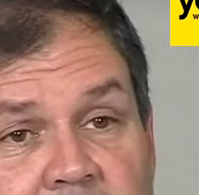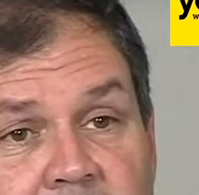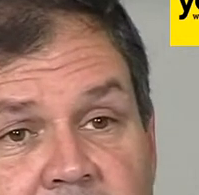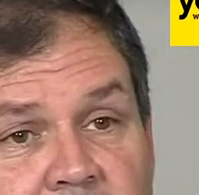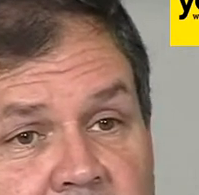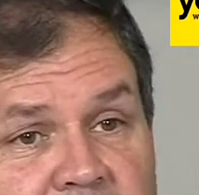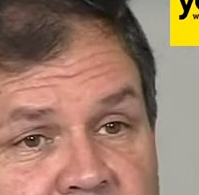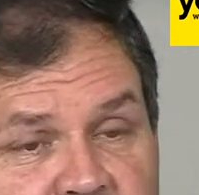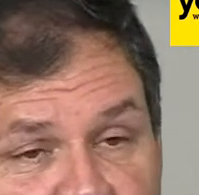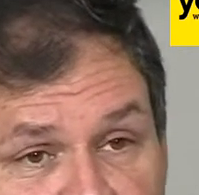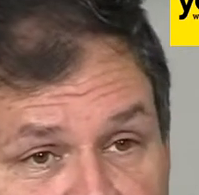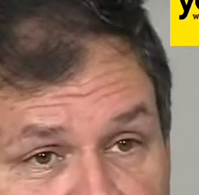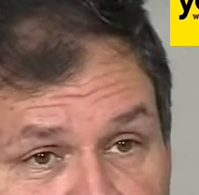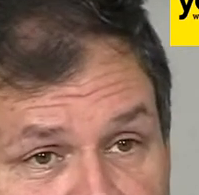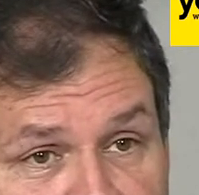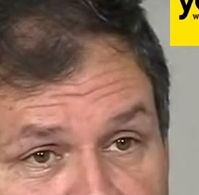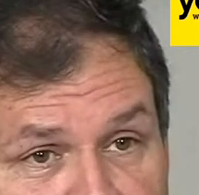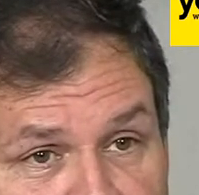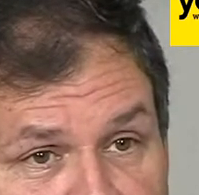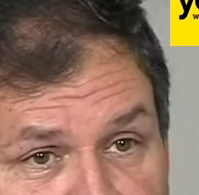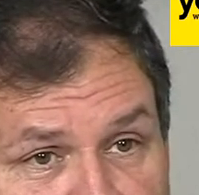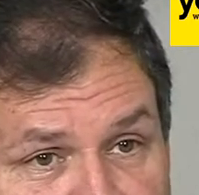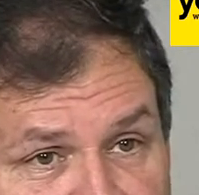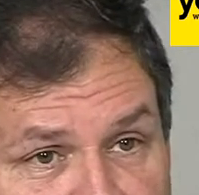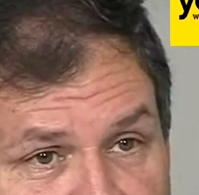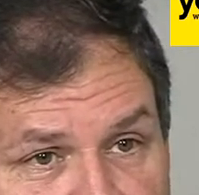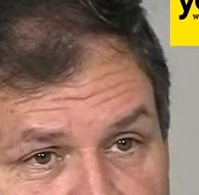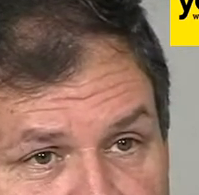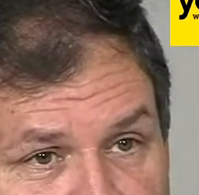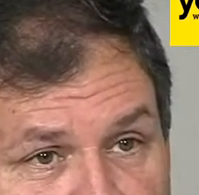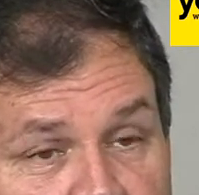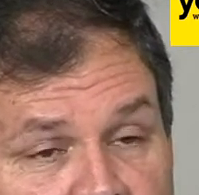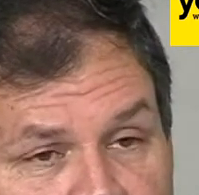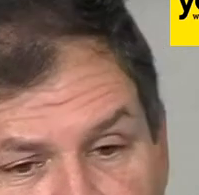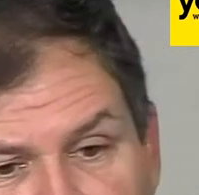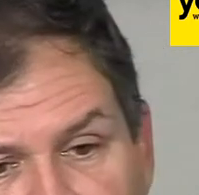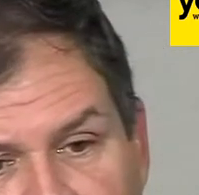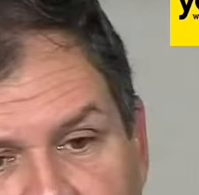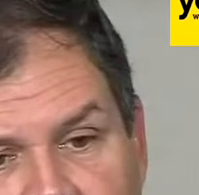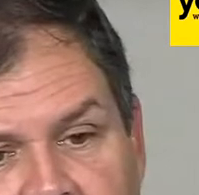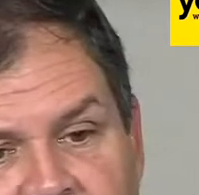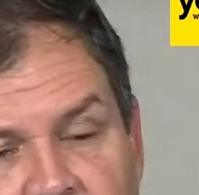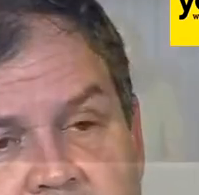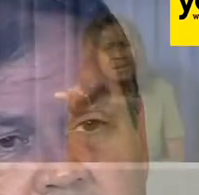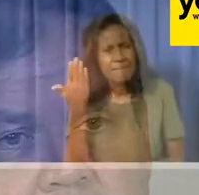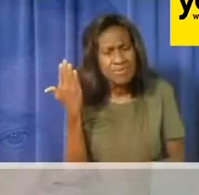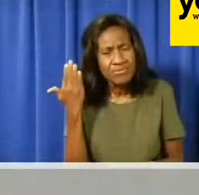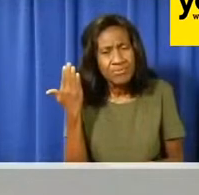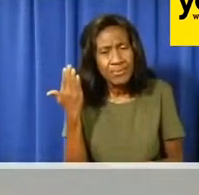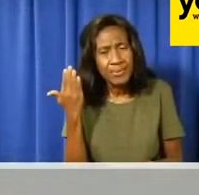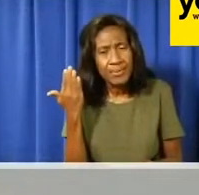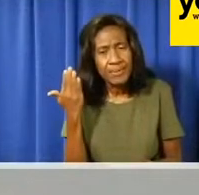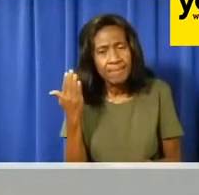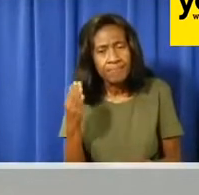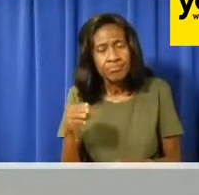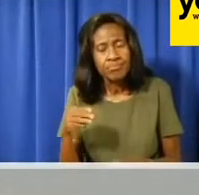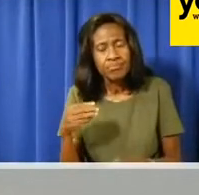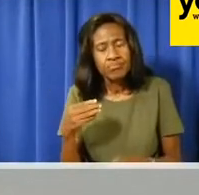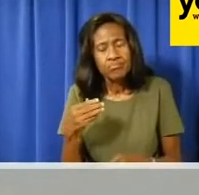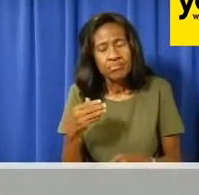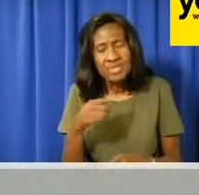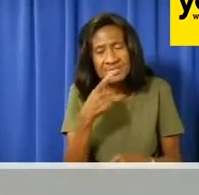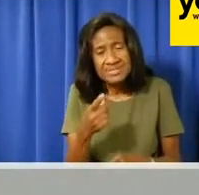be something, and I've said this before in a statement in Parliament, that it is something that we might